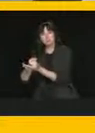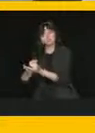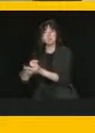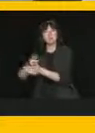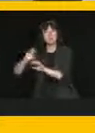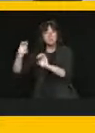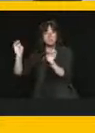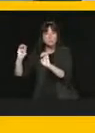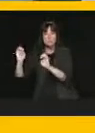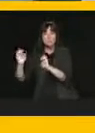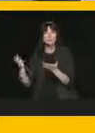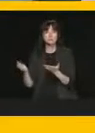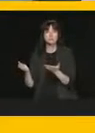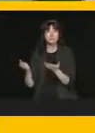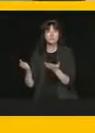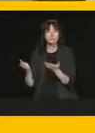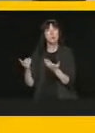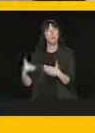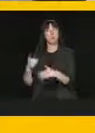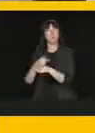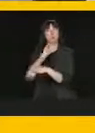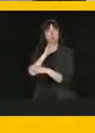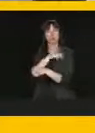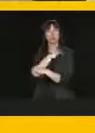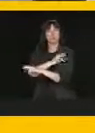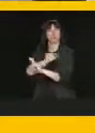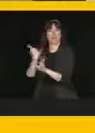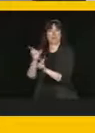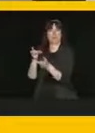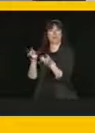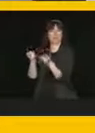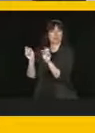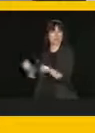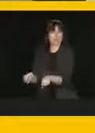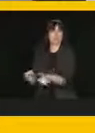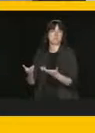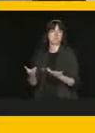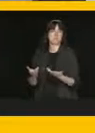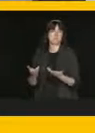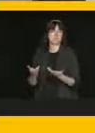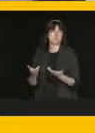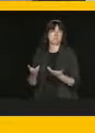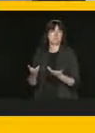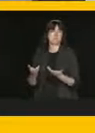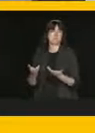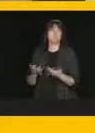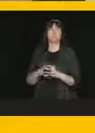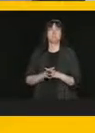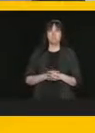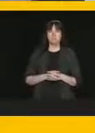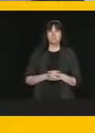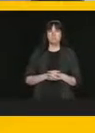emergency problems, and we have to be able to maintain the necessary capacity for them. And that's why